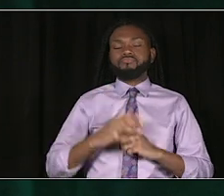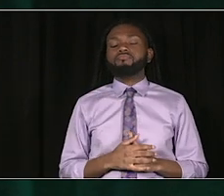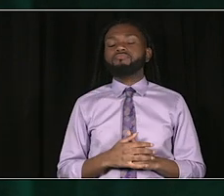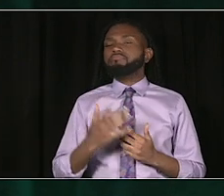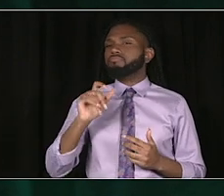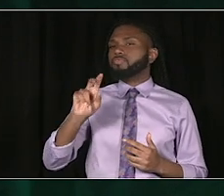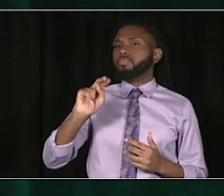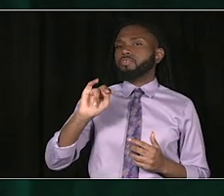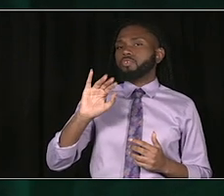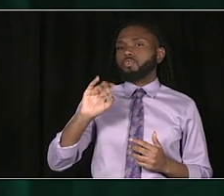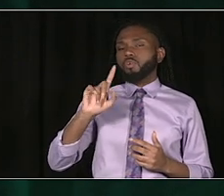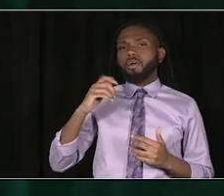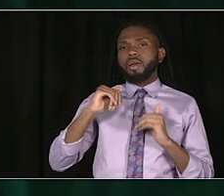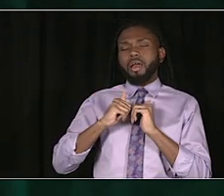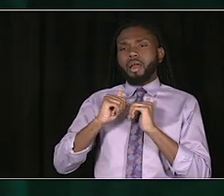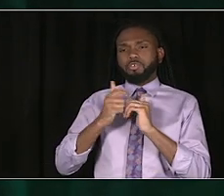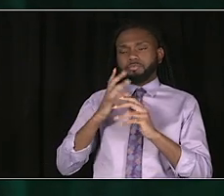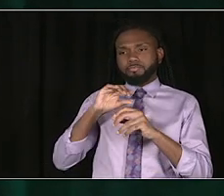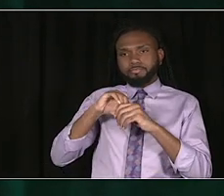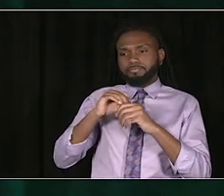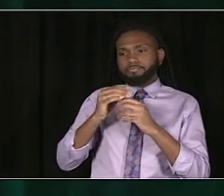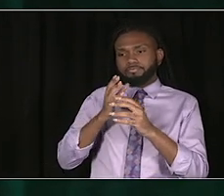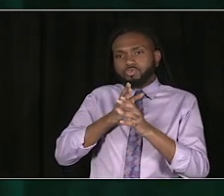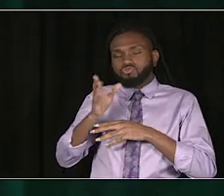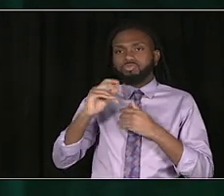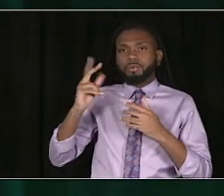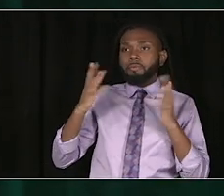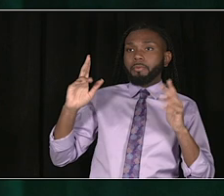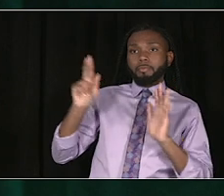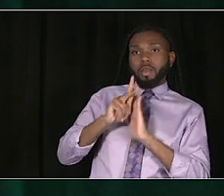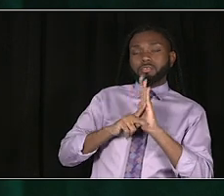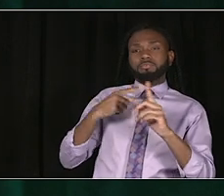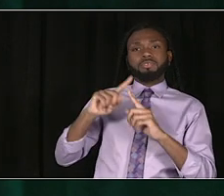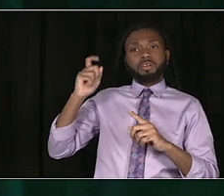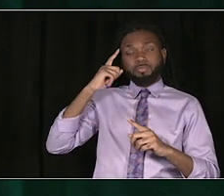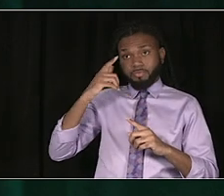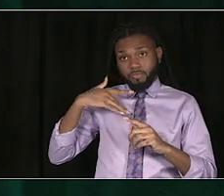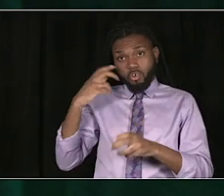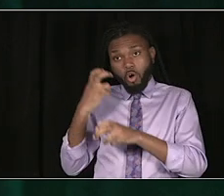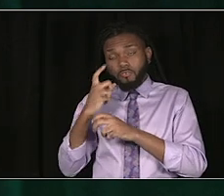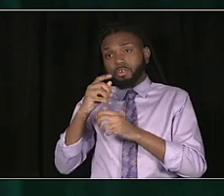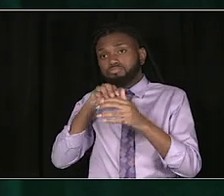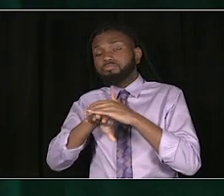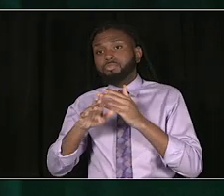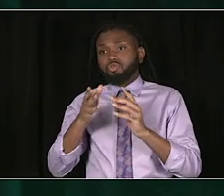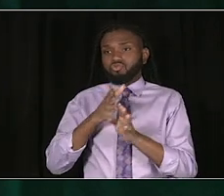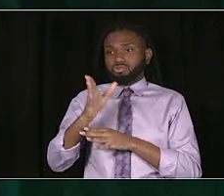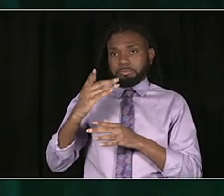become interested in a career in public policy and government? Was it difficult to break into this field that is so traditionally